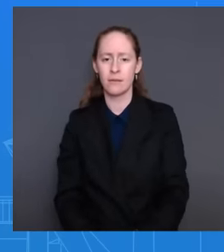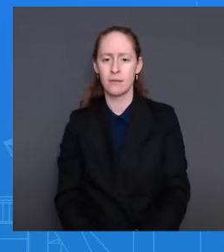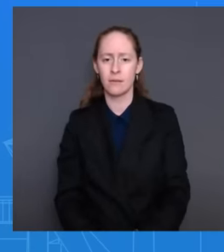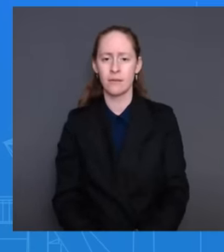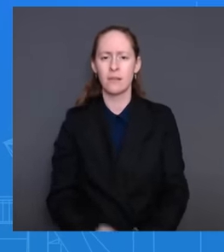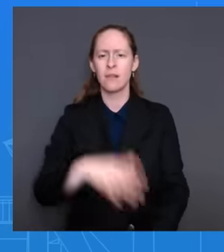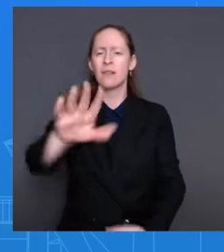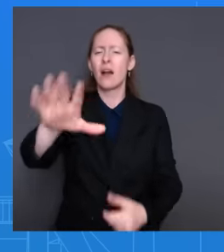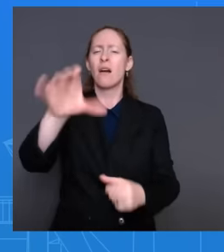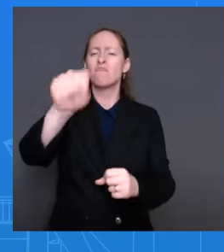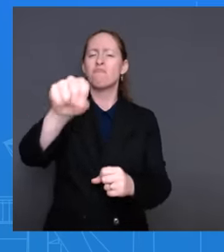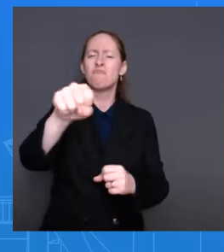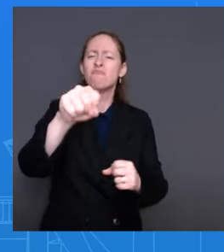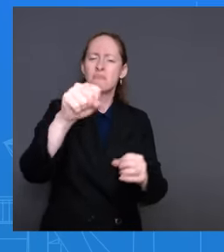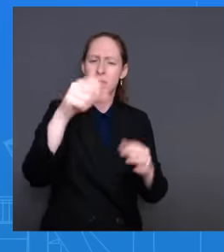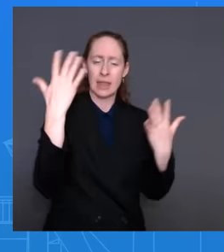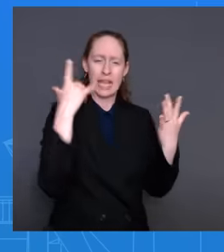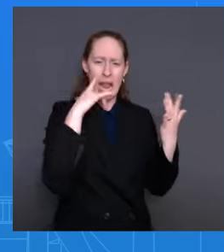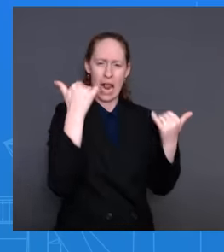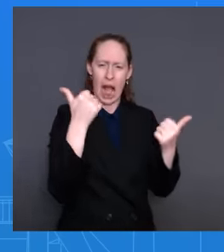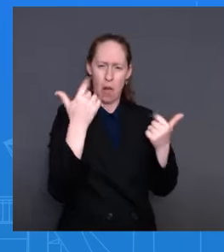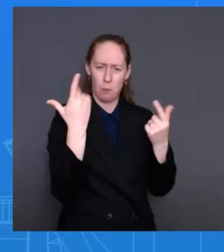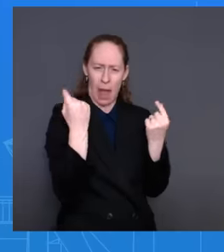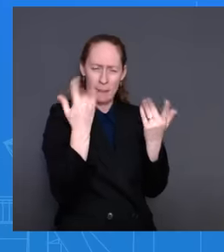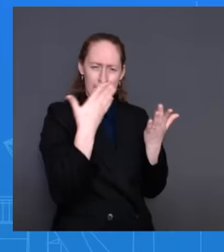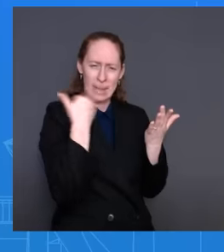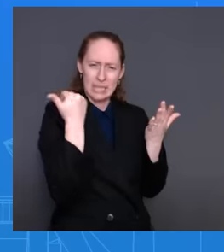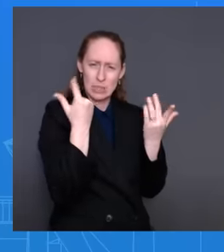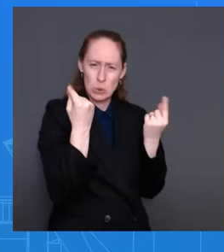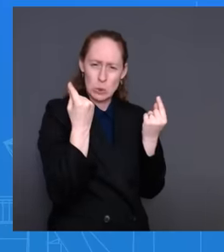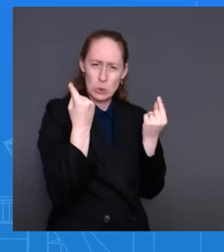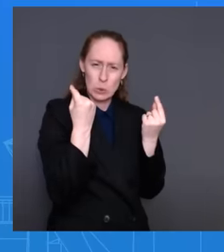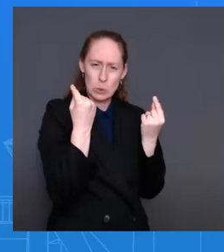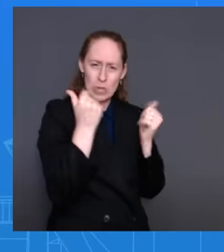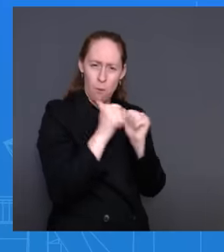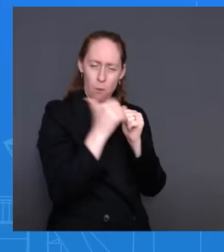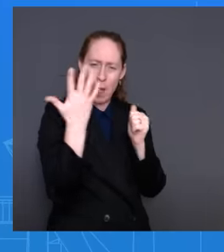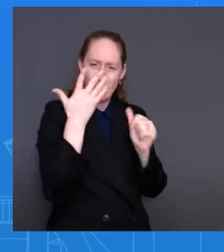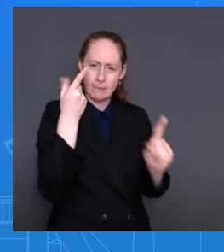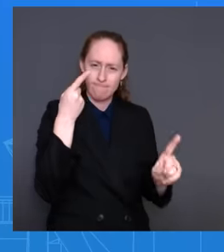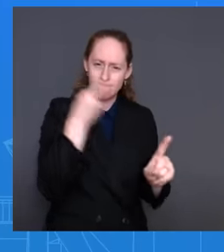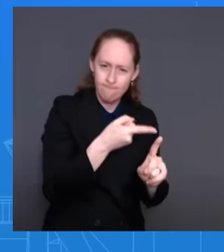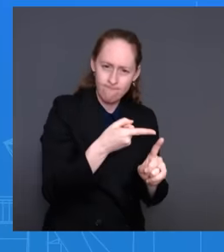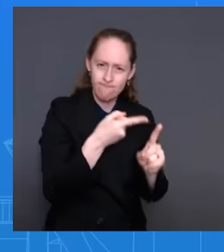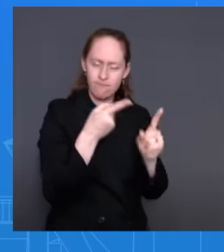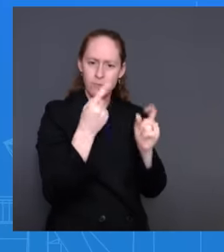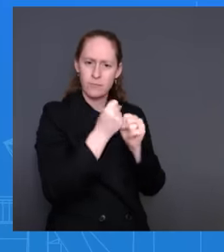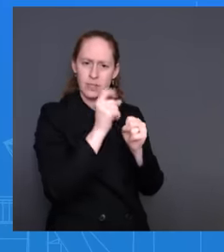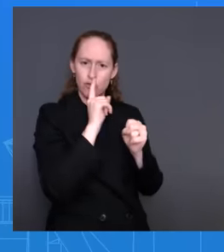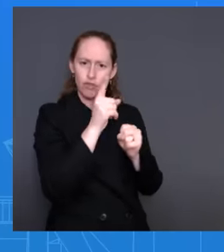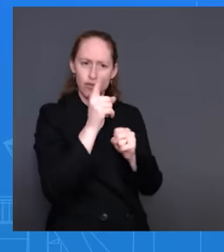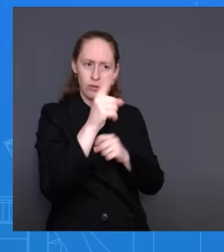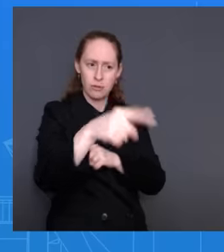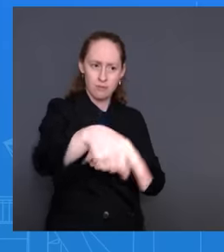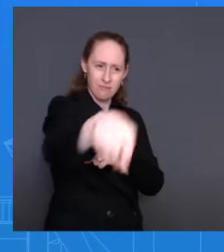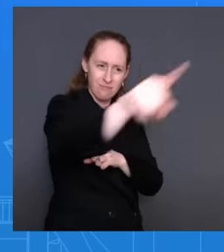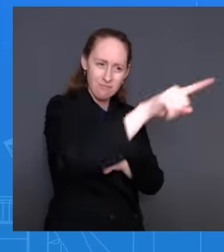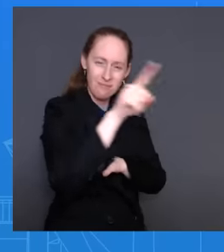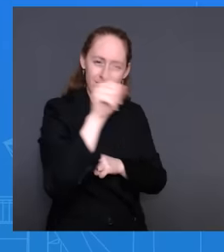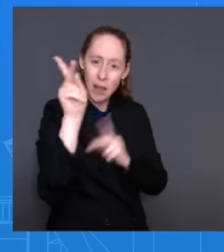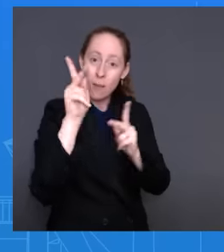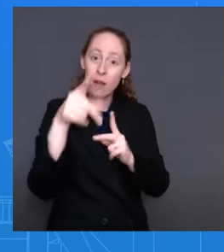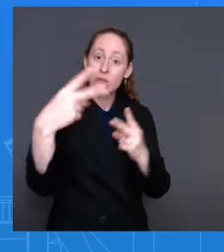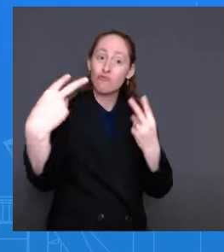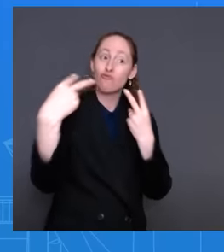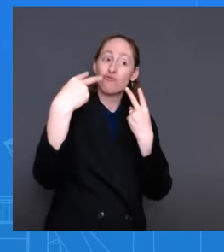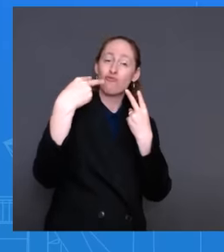well. So I would, you know, point you back to the president's State of the Union, where the president said that my priority is lowering costs